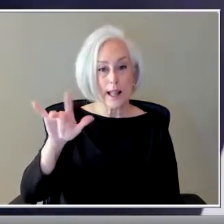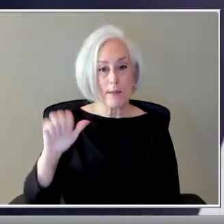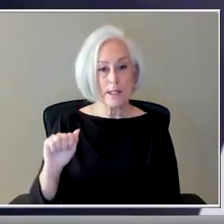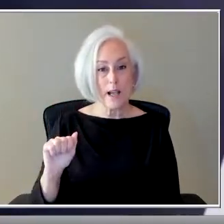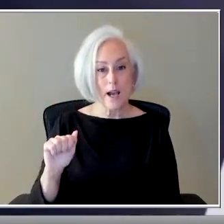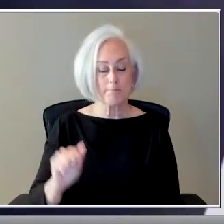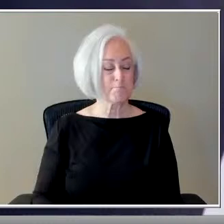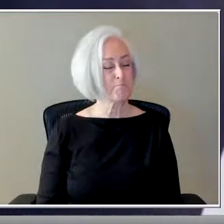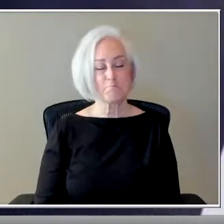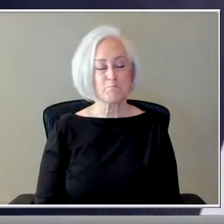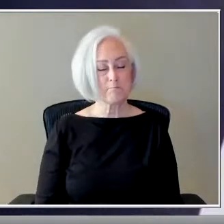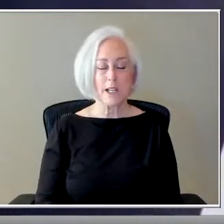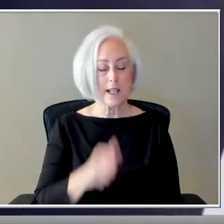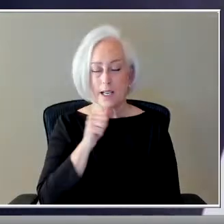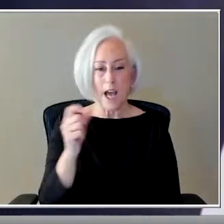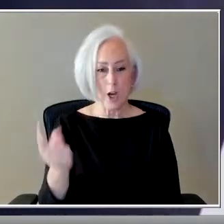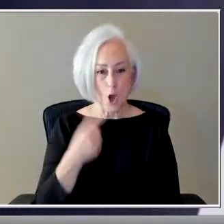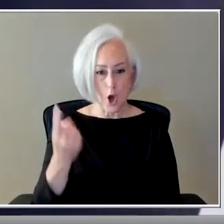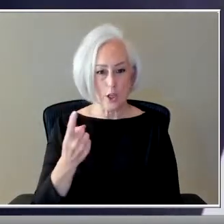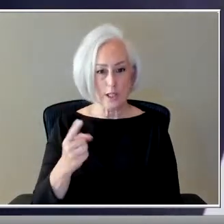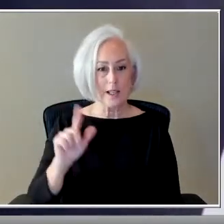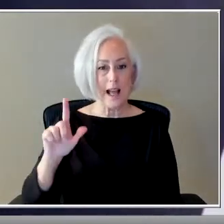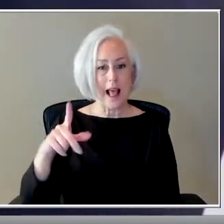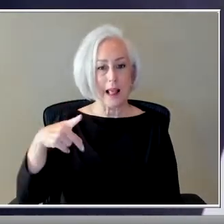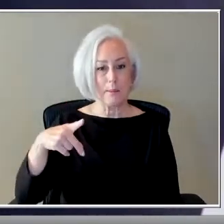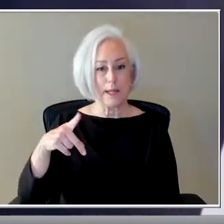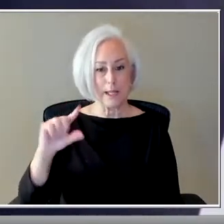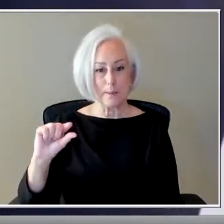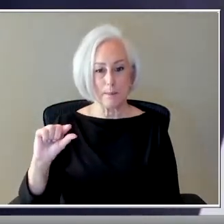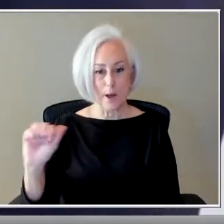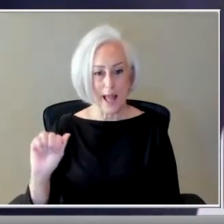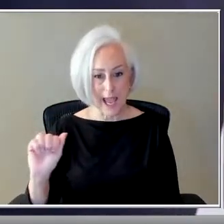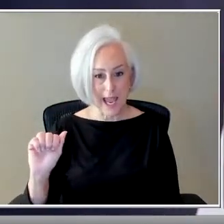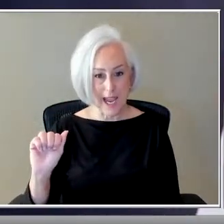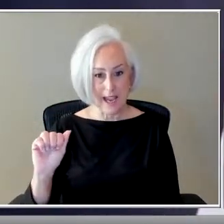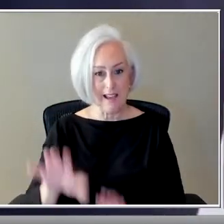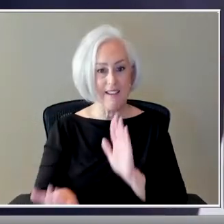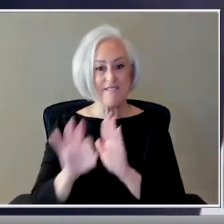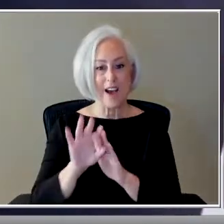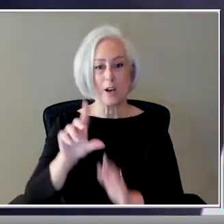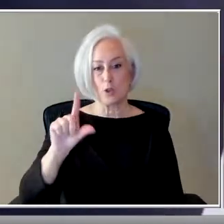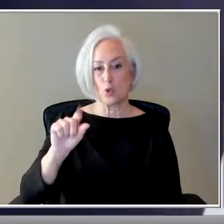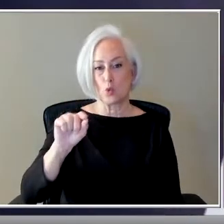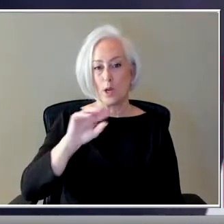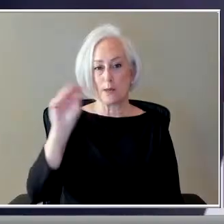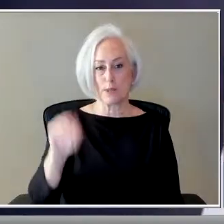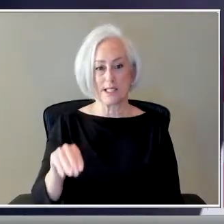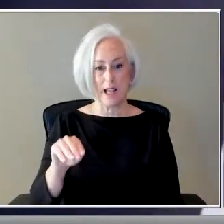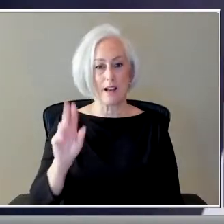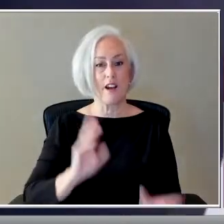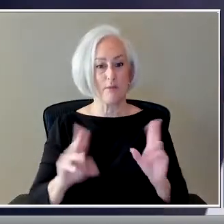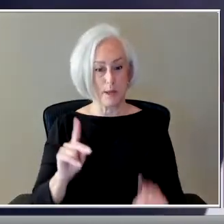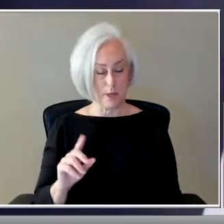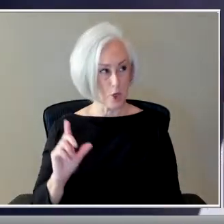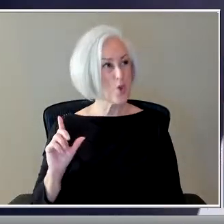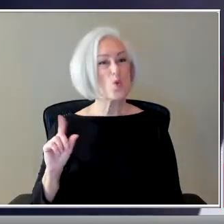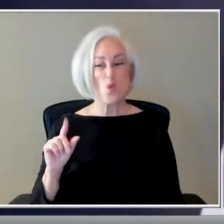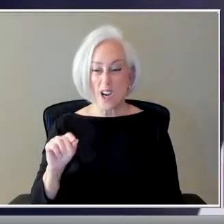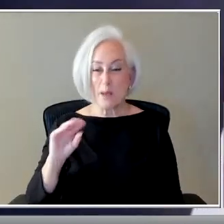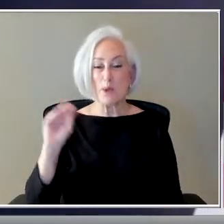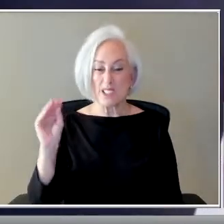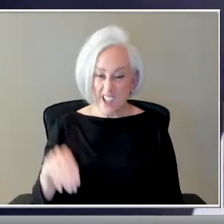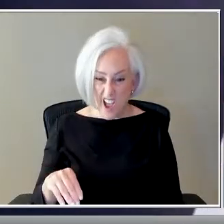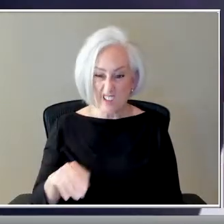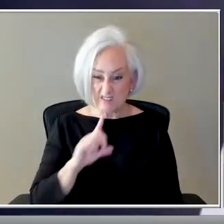It's found, Lp(a) is found in 20% of the world's population. 20%. 20%. 20%. And